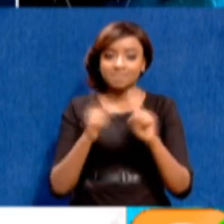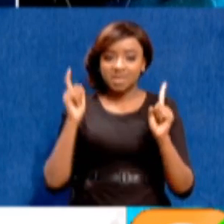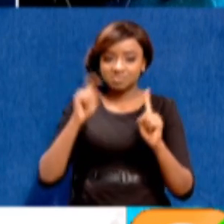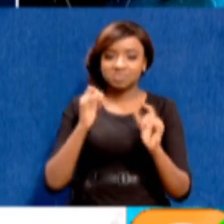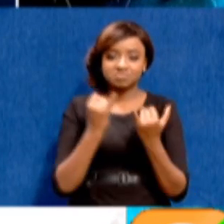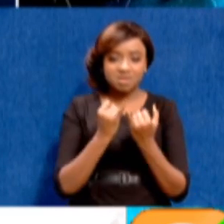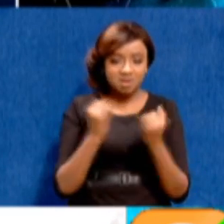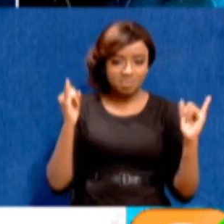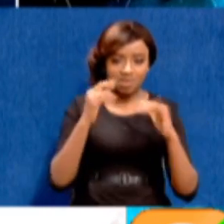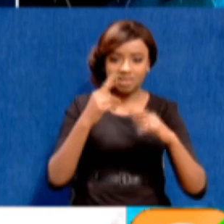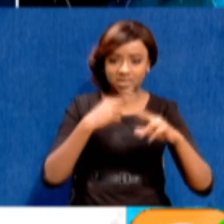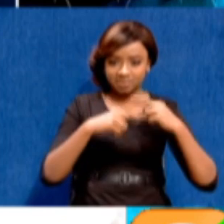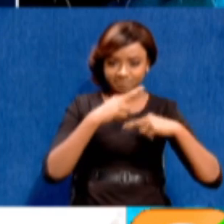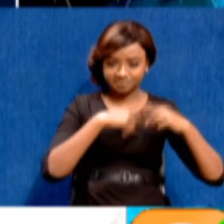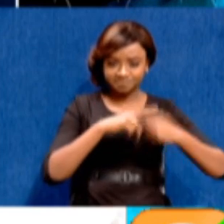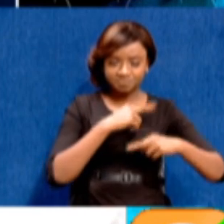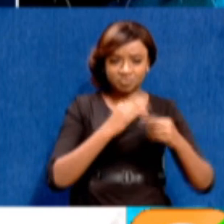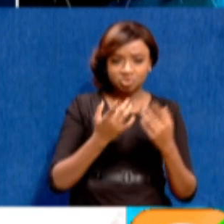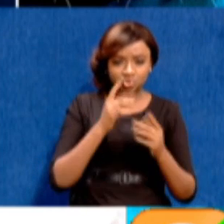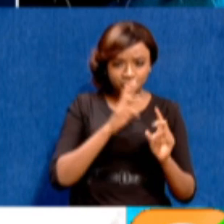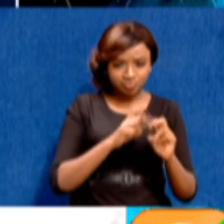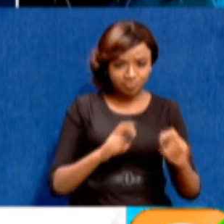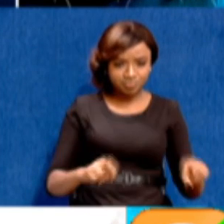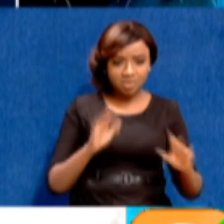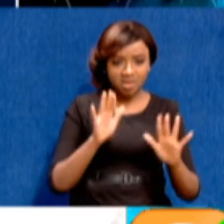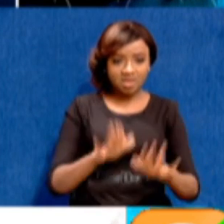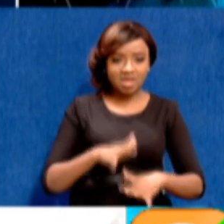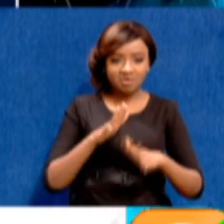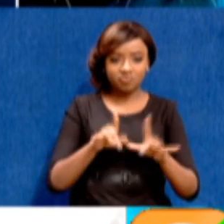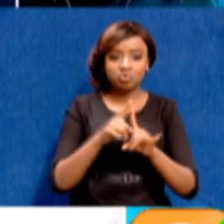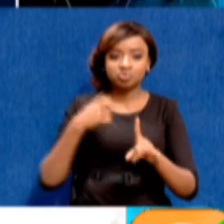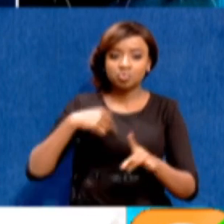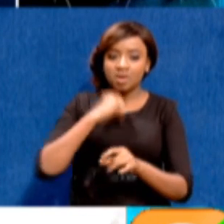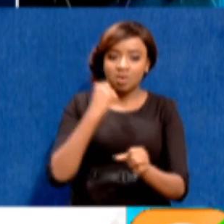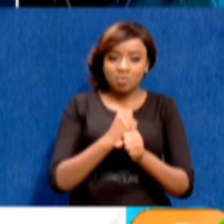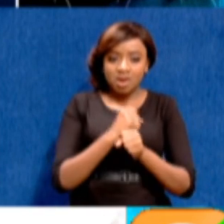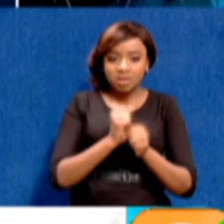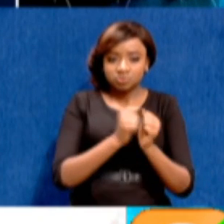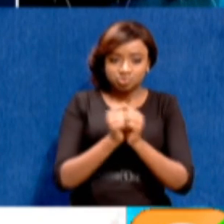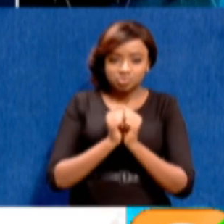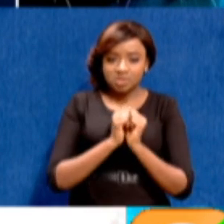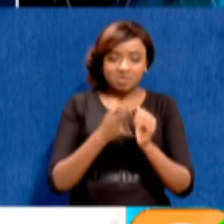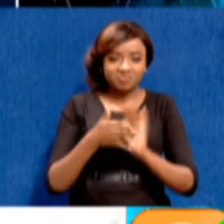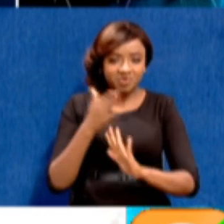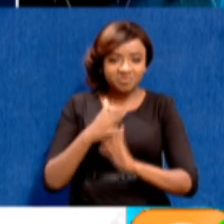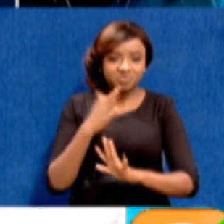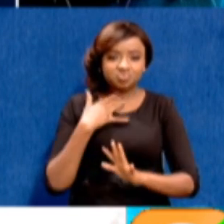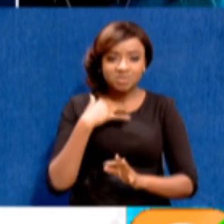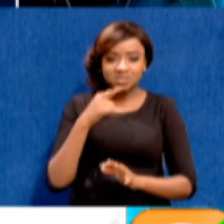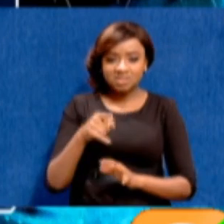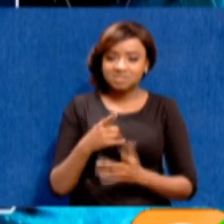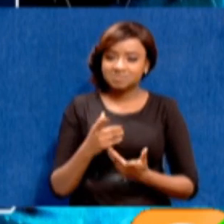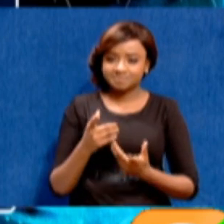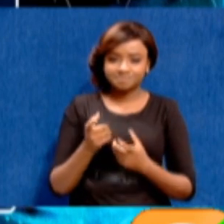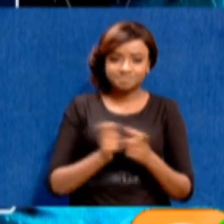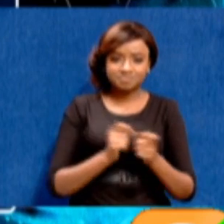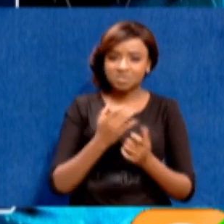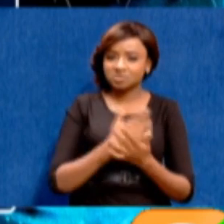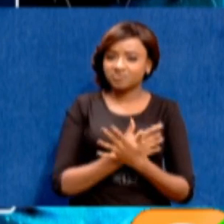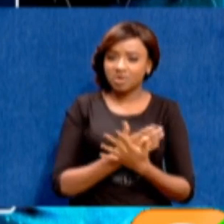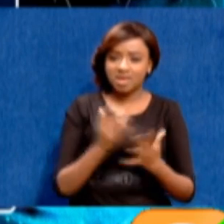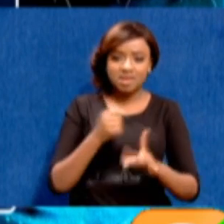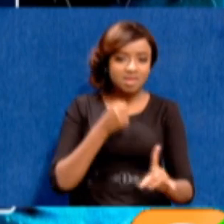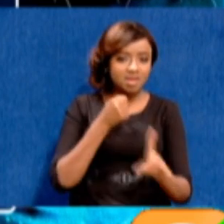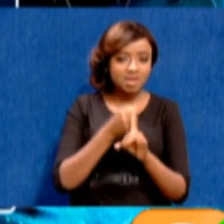be independently reviewed to check this carefully. We are working to expedite the review of the single event to minimize any